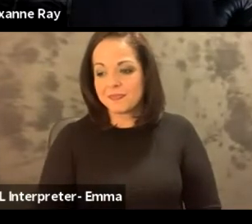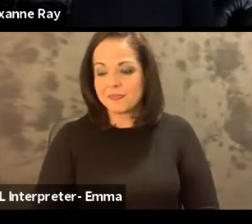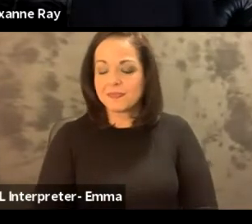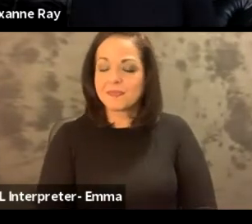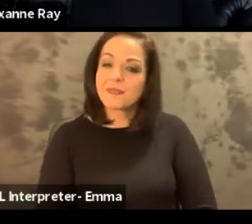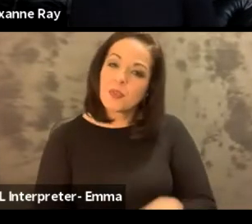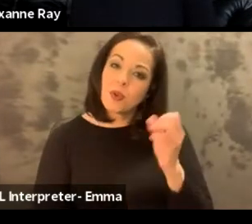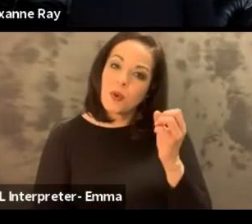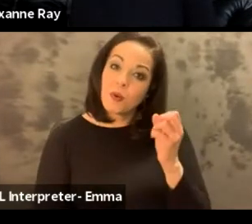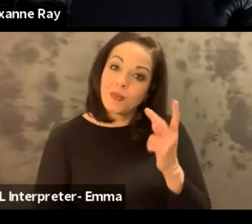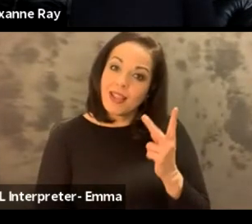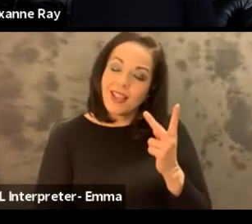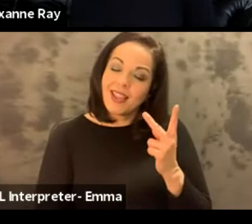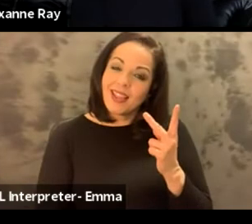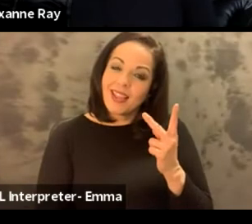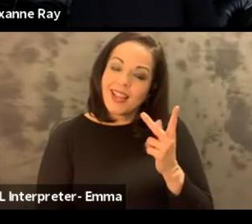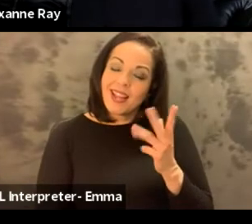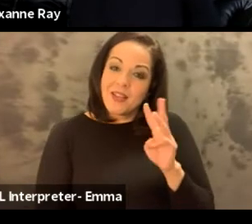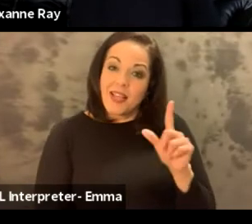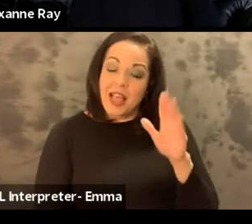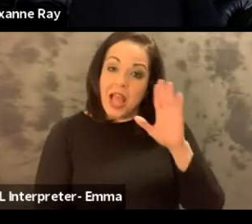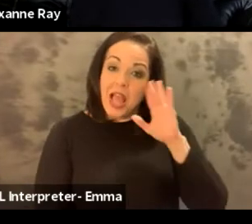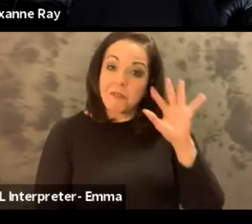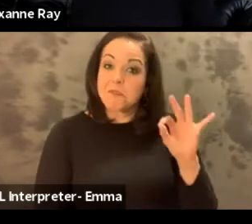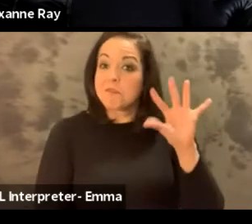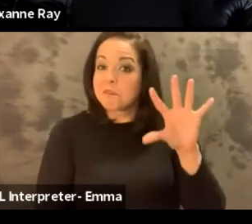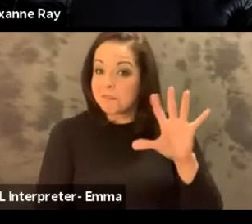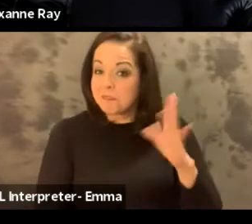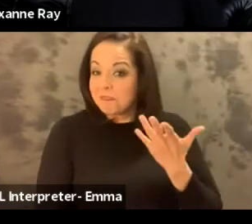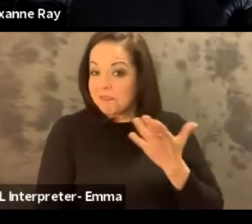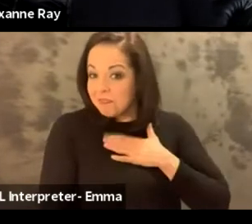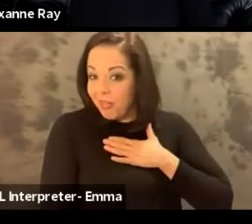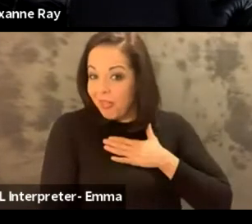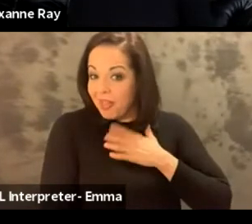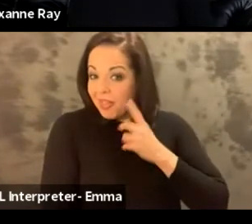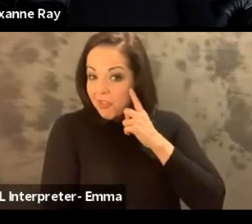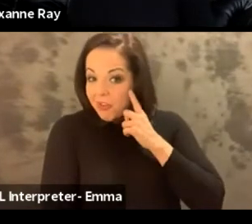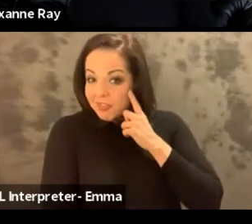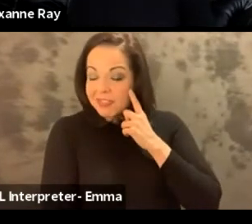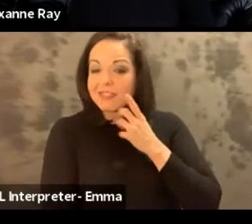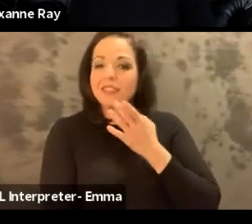Okay, I'll throw out some of my thoughts